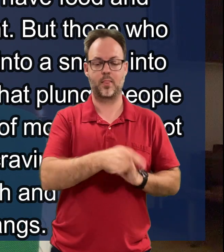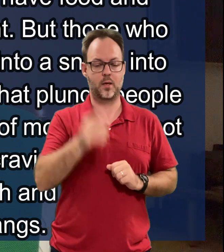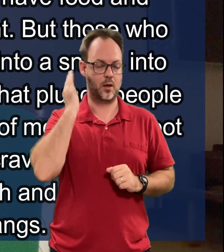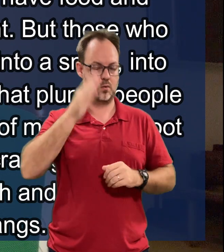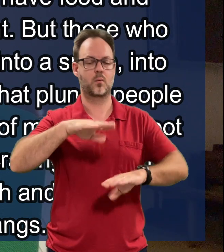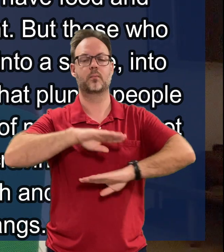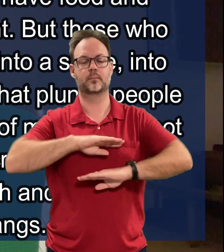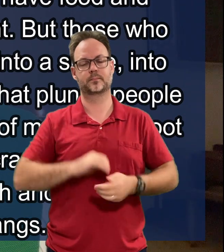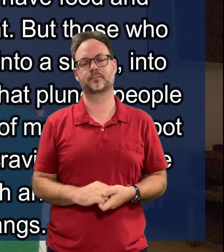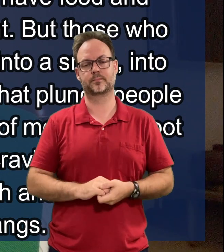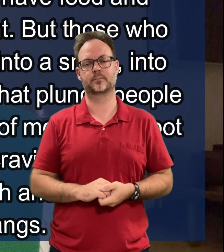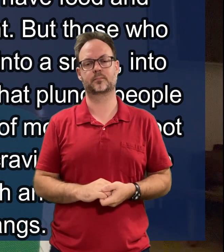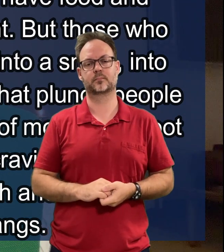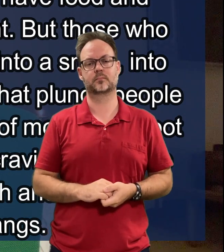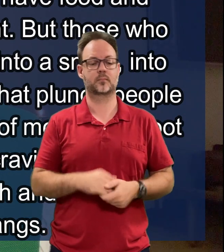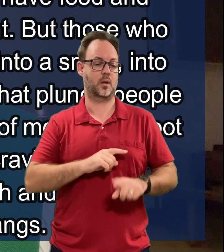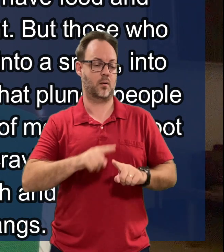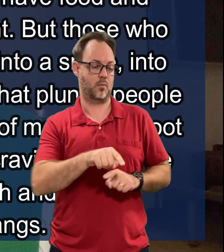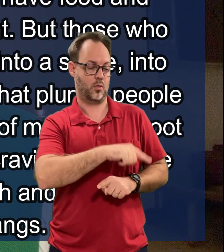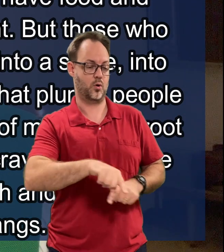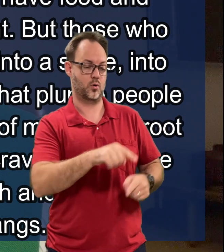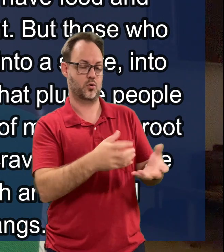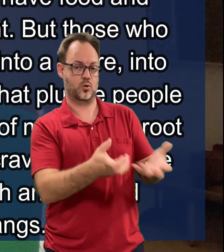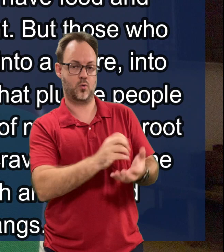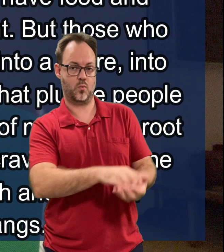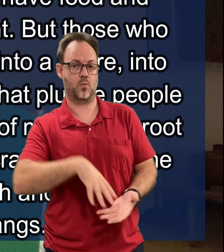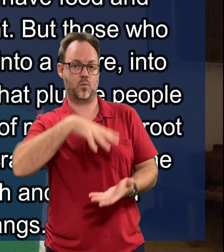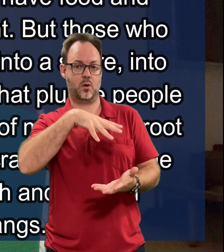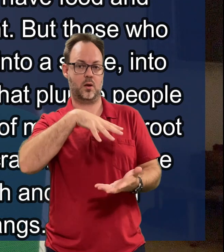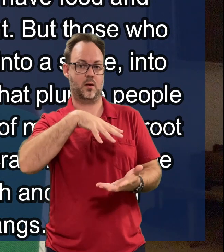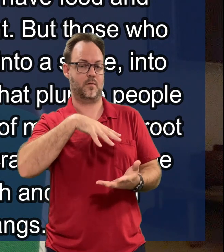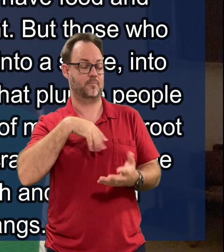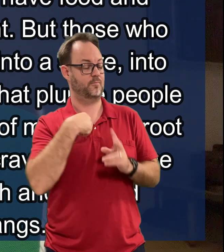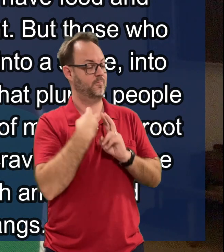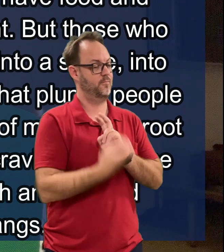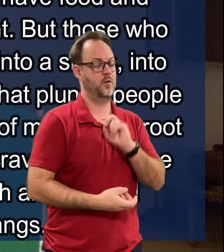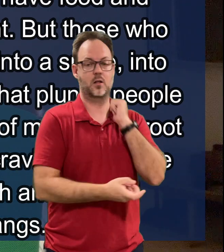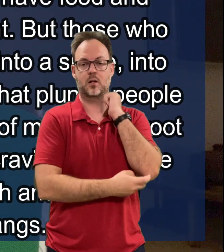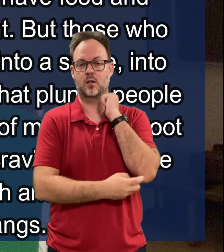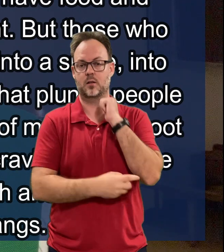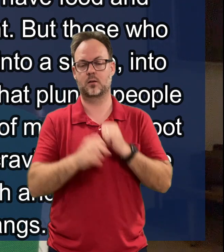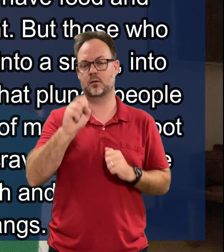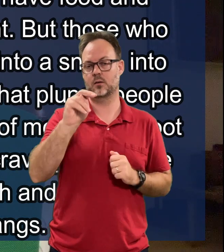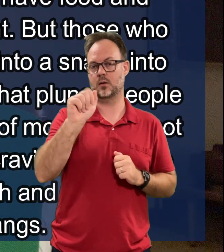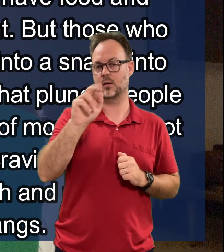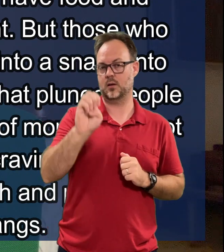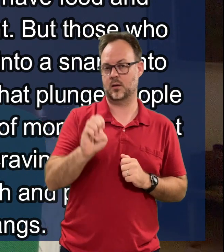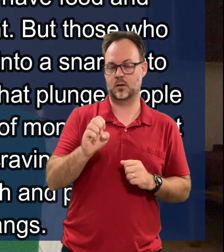content. But those who desire to be rich fall into temptation, into a snare, into